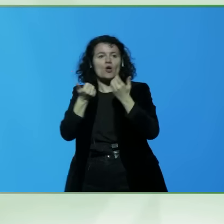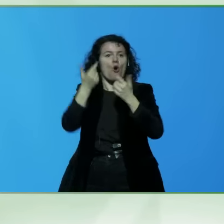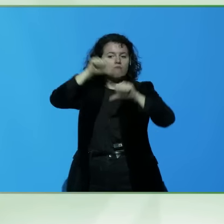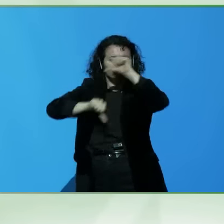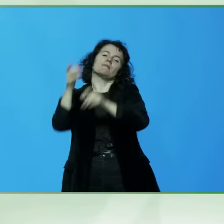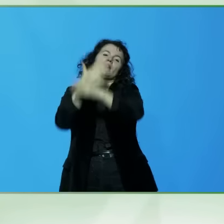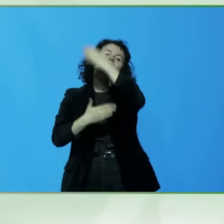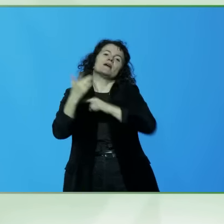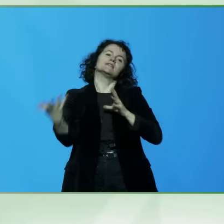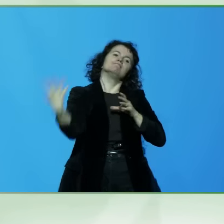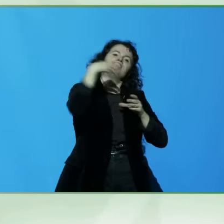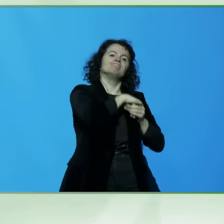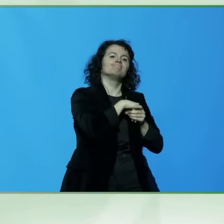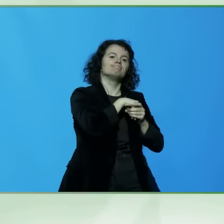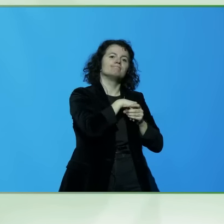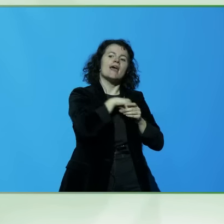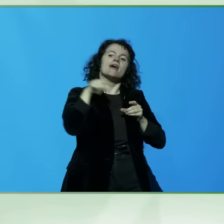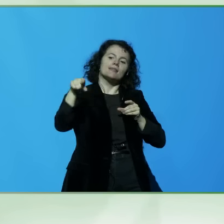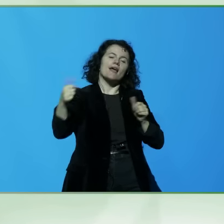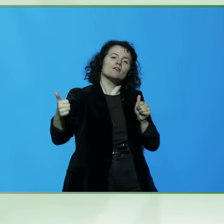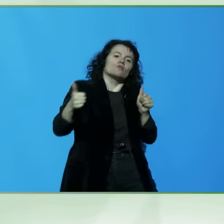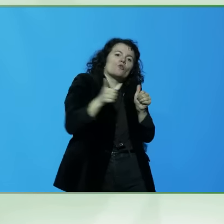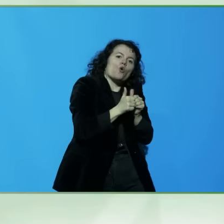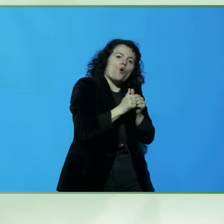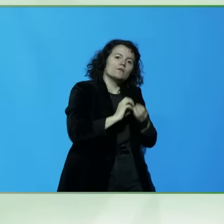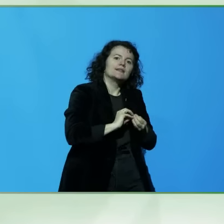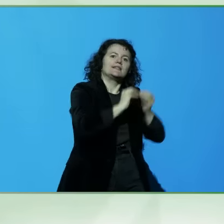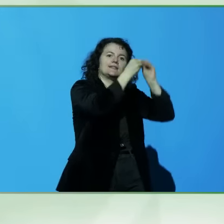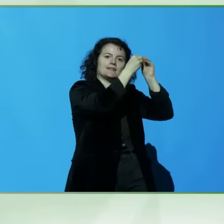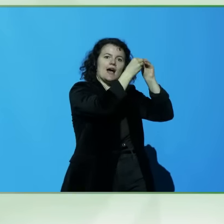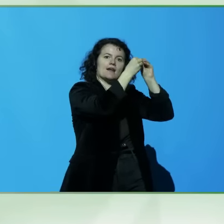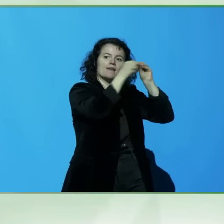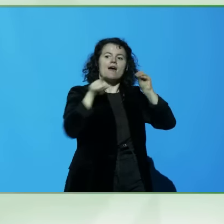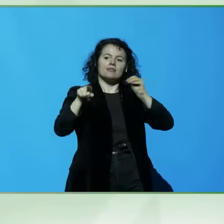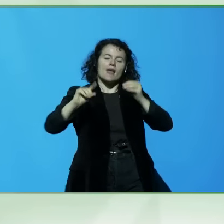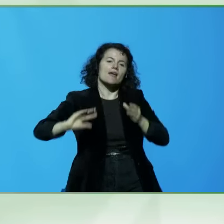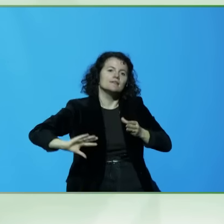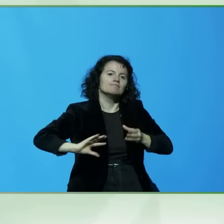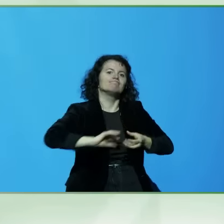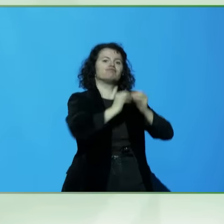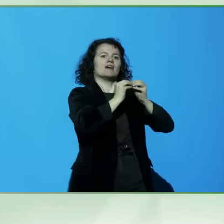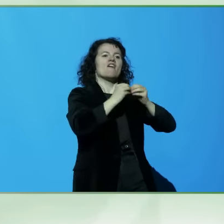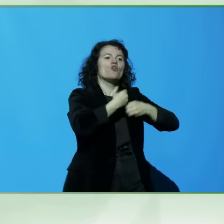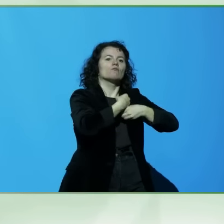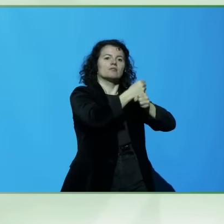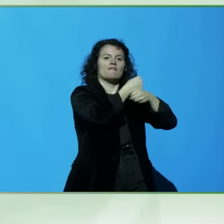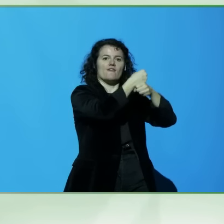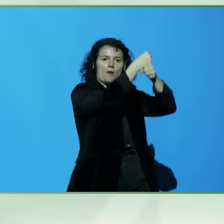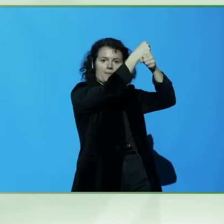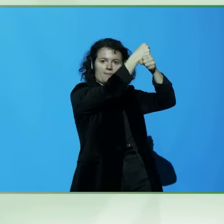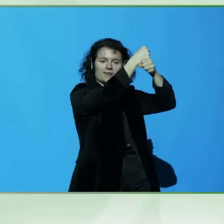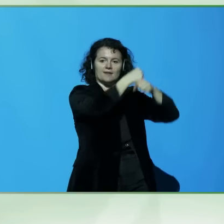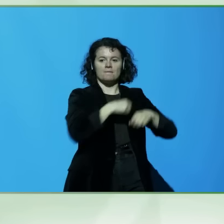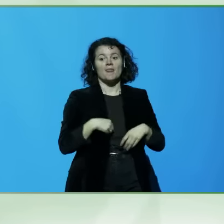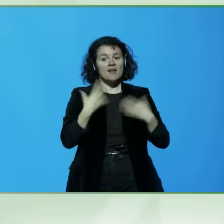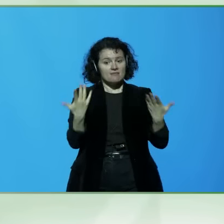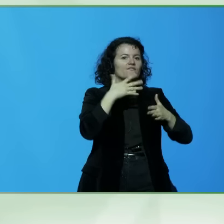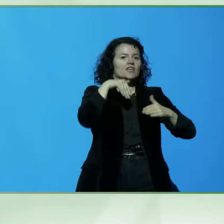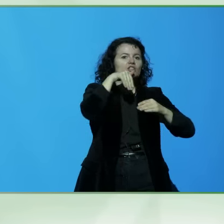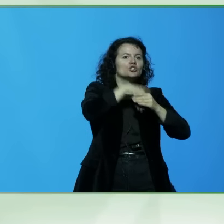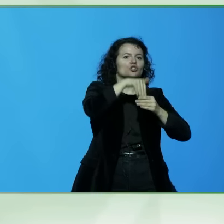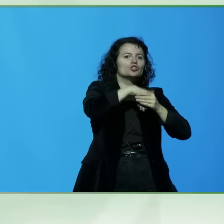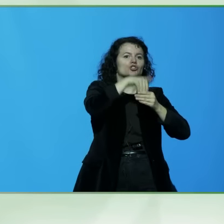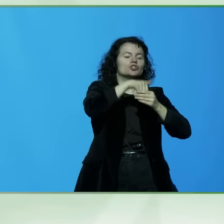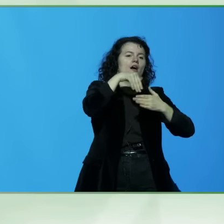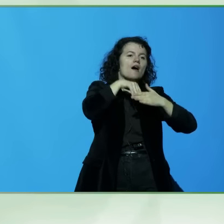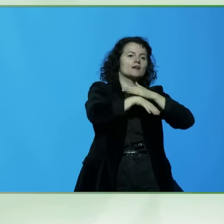innovation, but a developers. As cities modernize and become more connected, accessibility must be embedded from the very